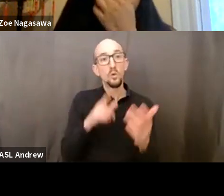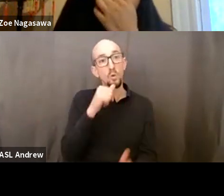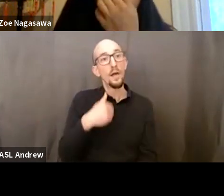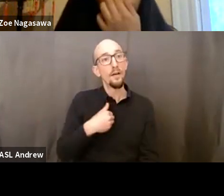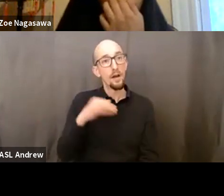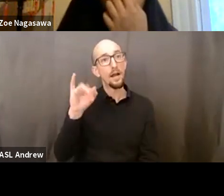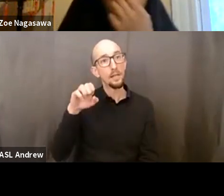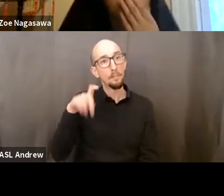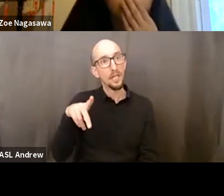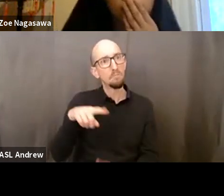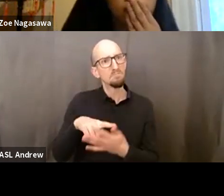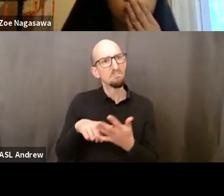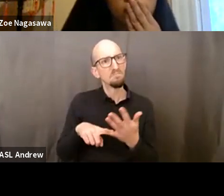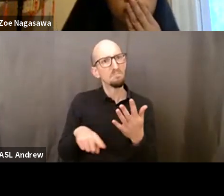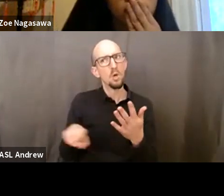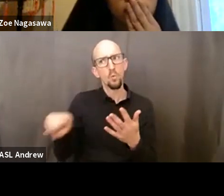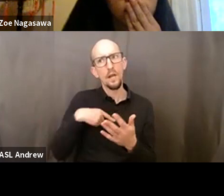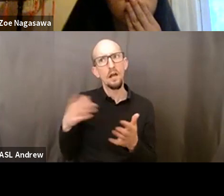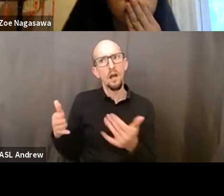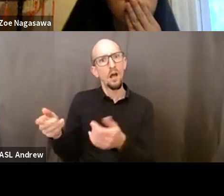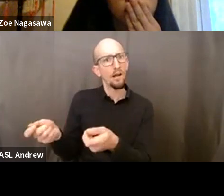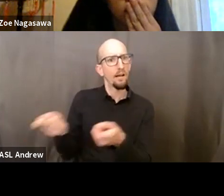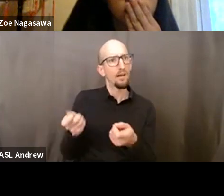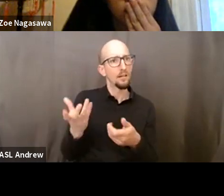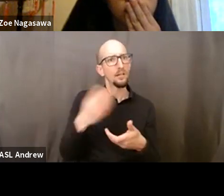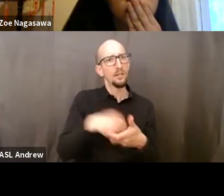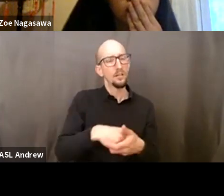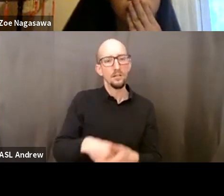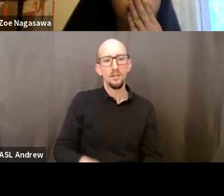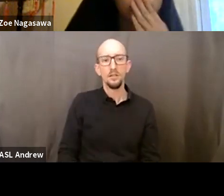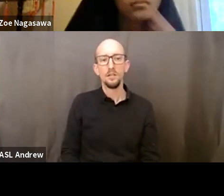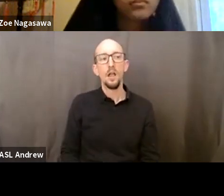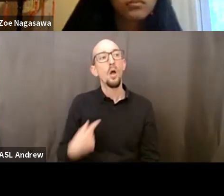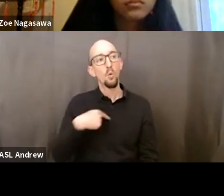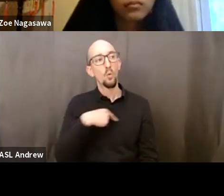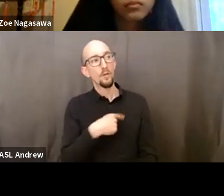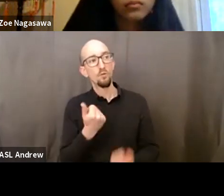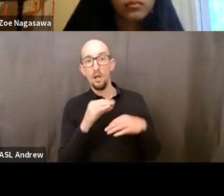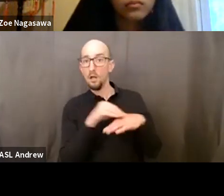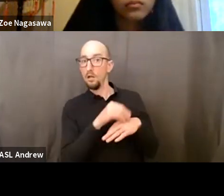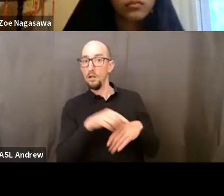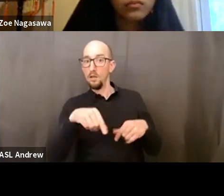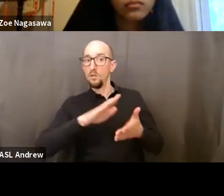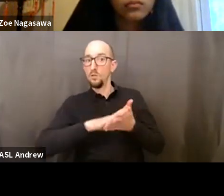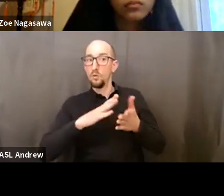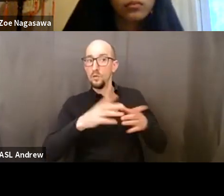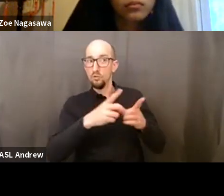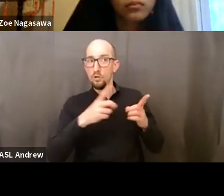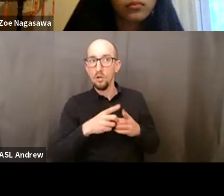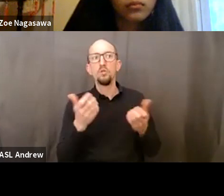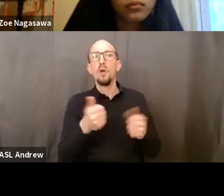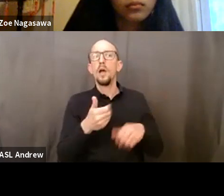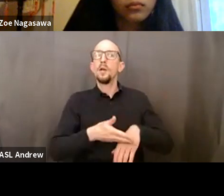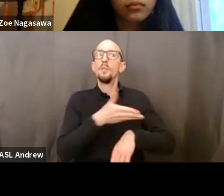district to try to improve not only the applicant pool, but also to